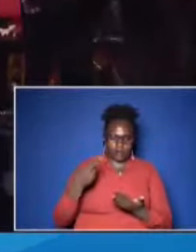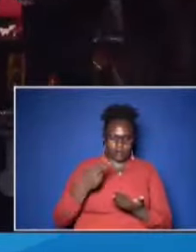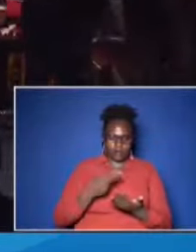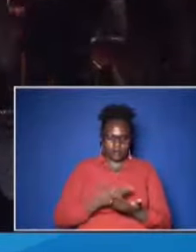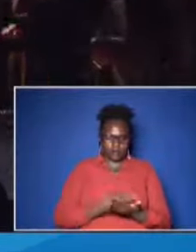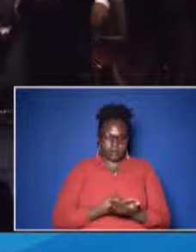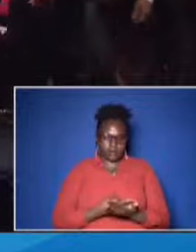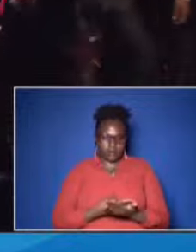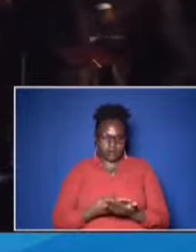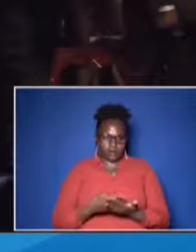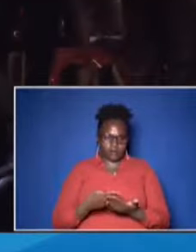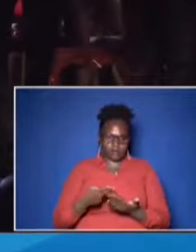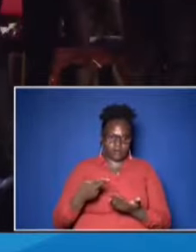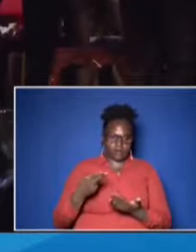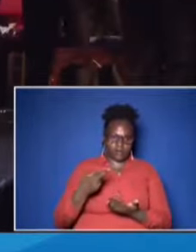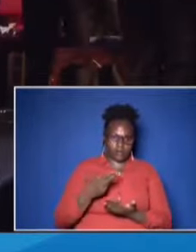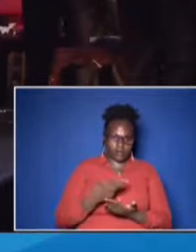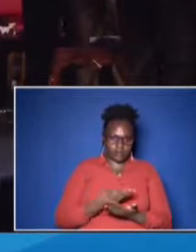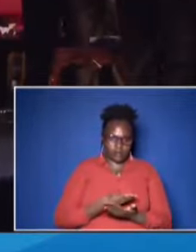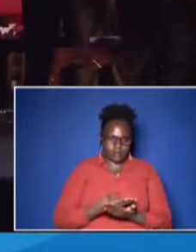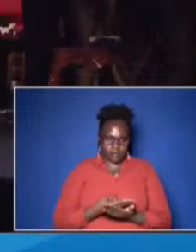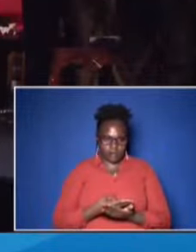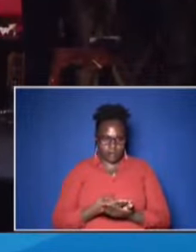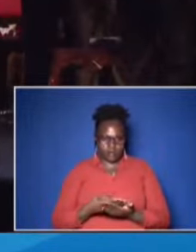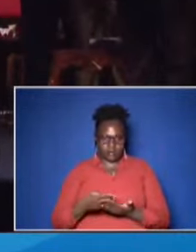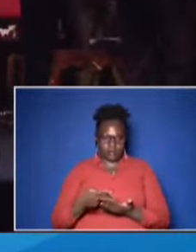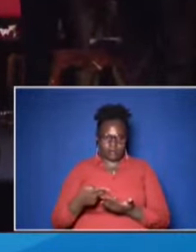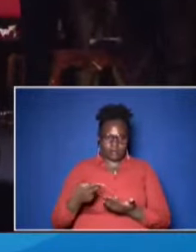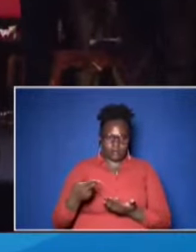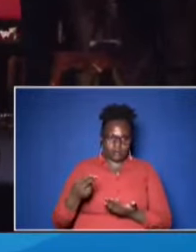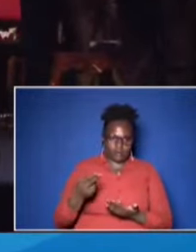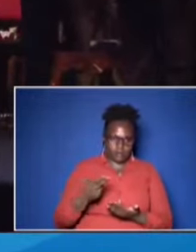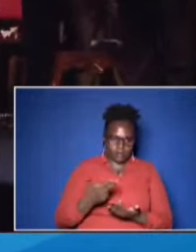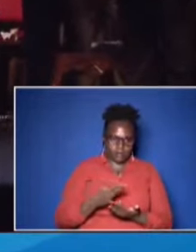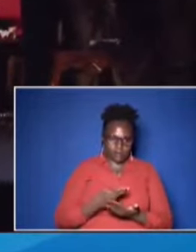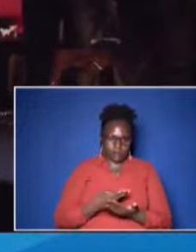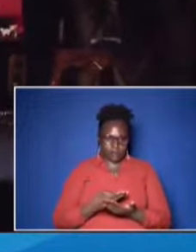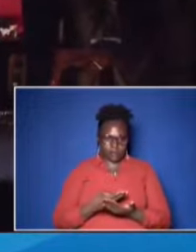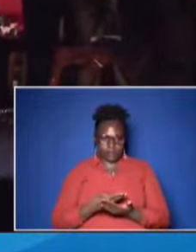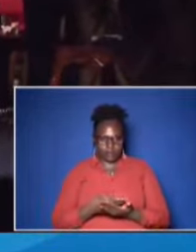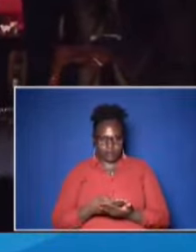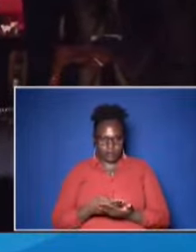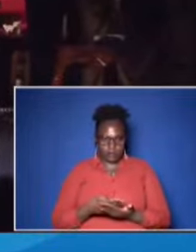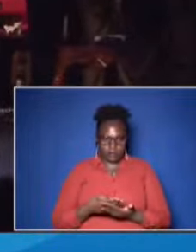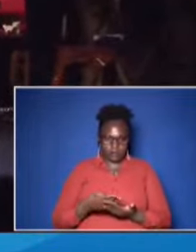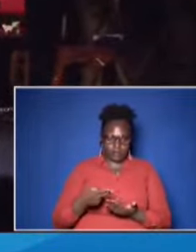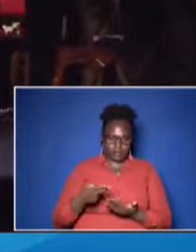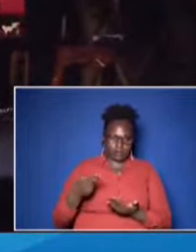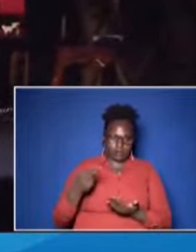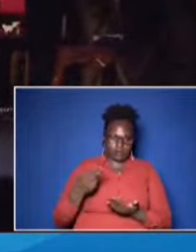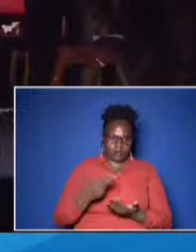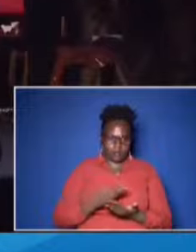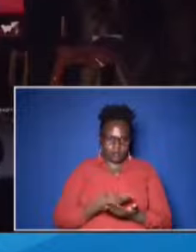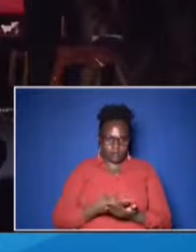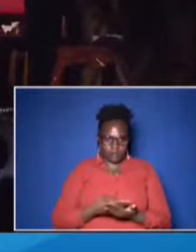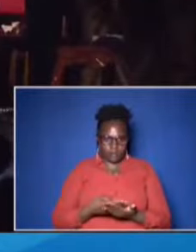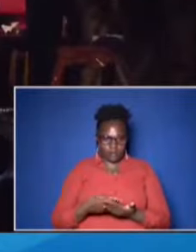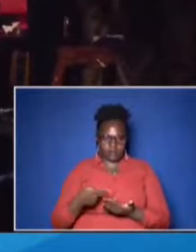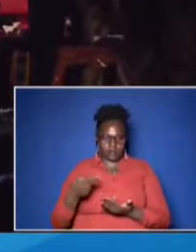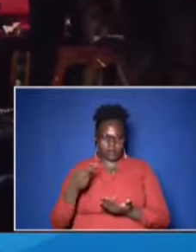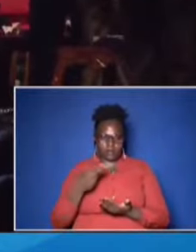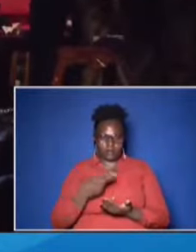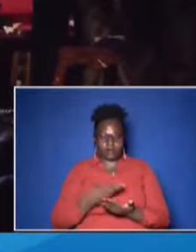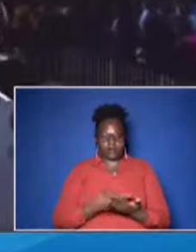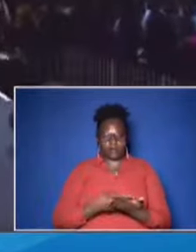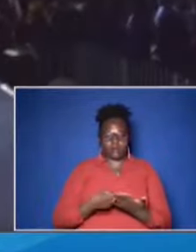Lord my dear lady come back mama mama holy holy holy